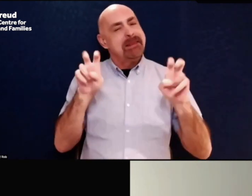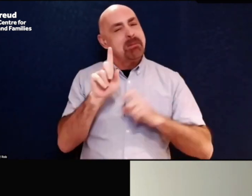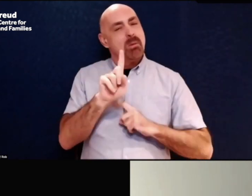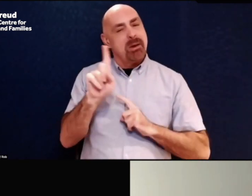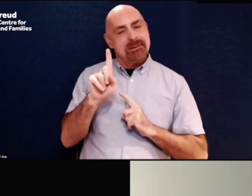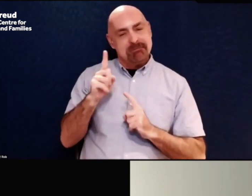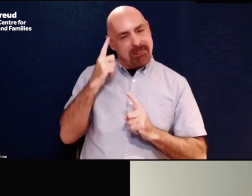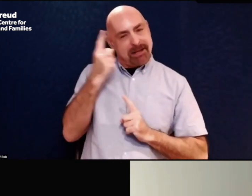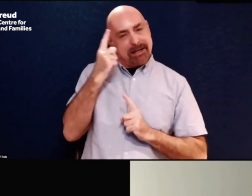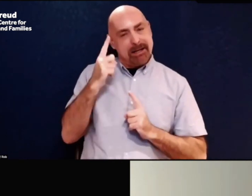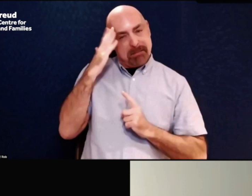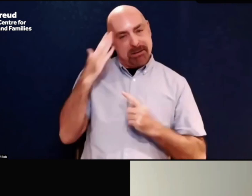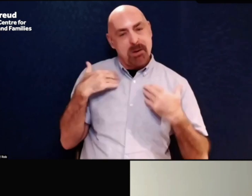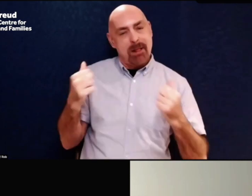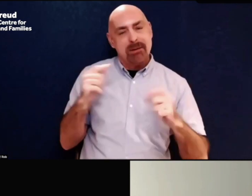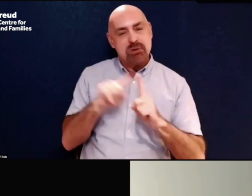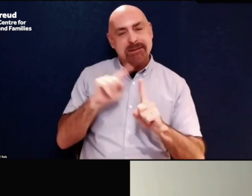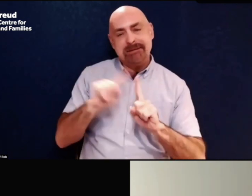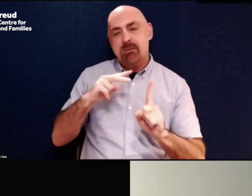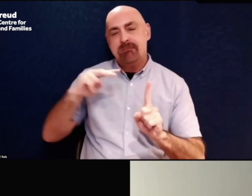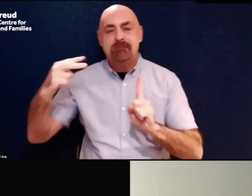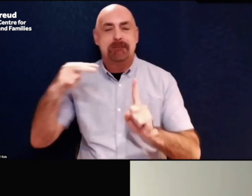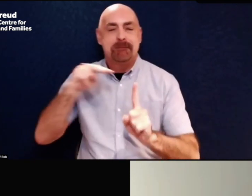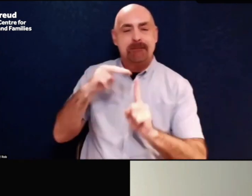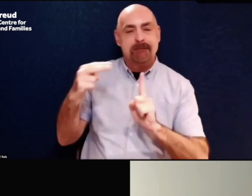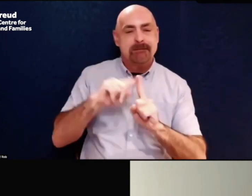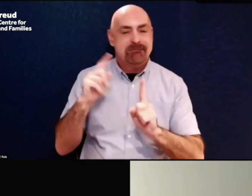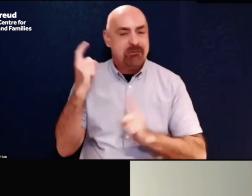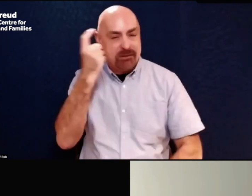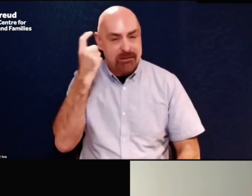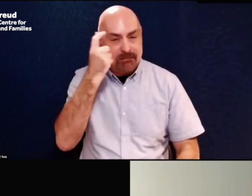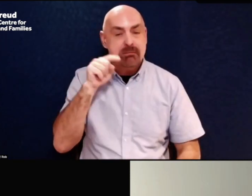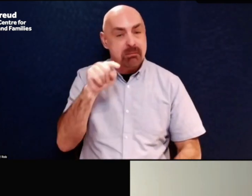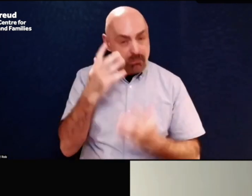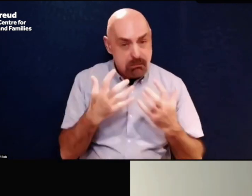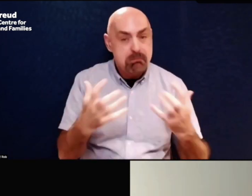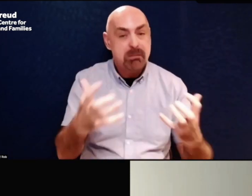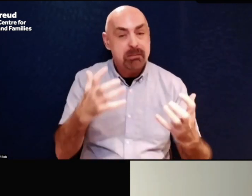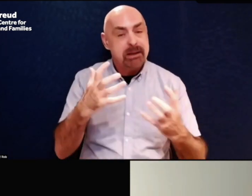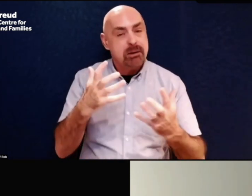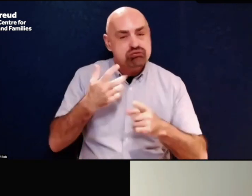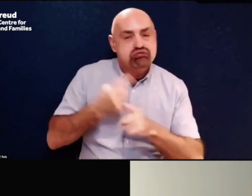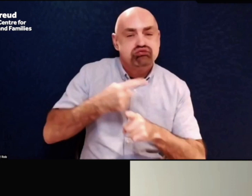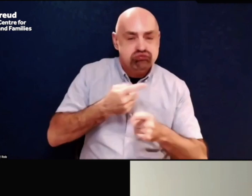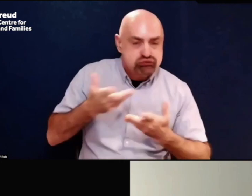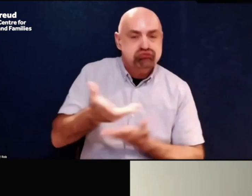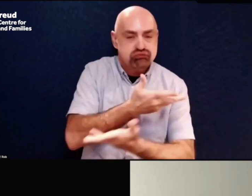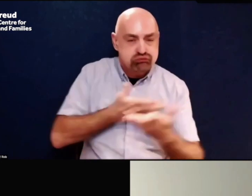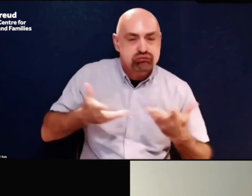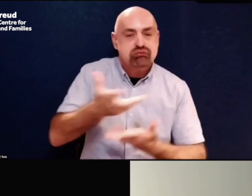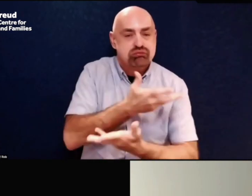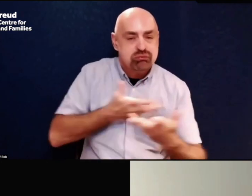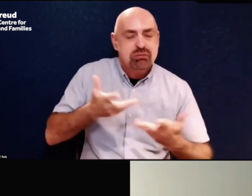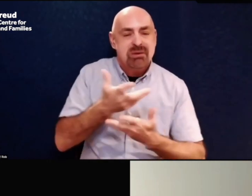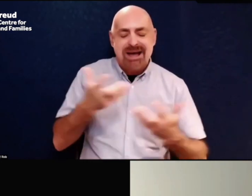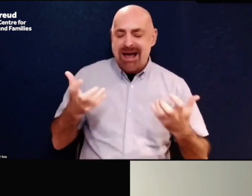health. The seminars provide a public space to explore and reflect on how we